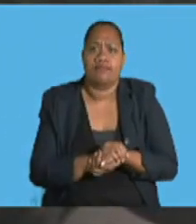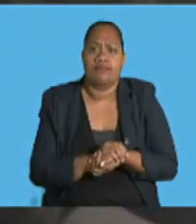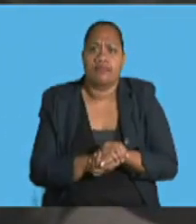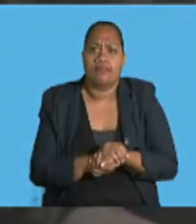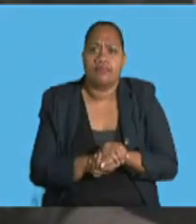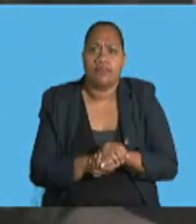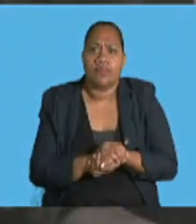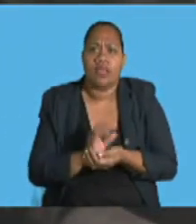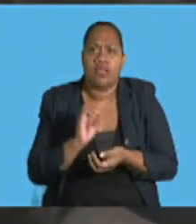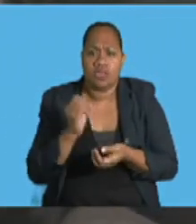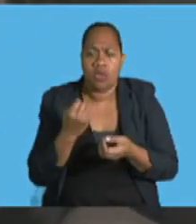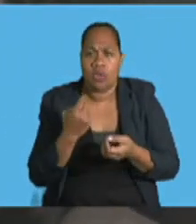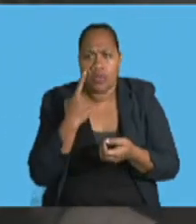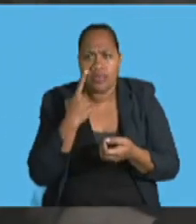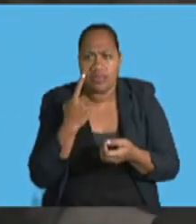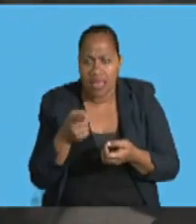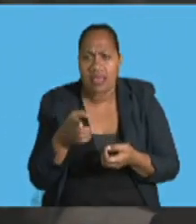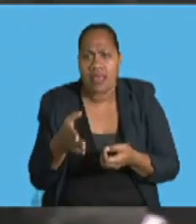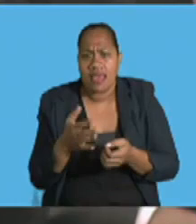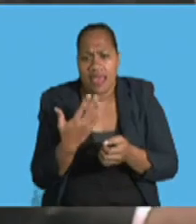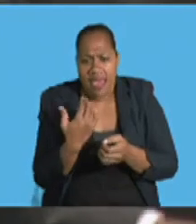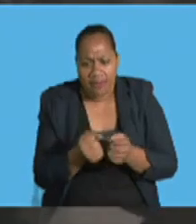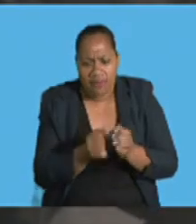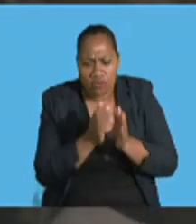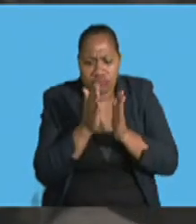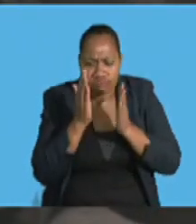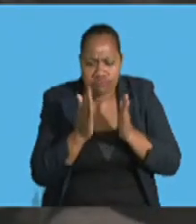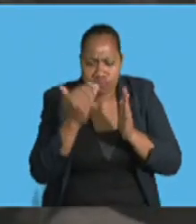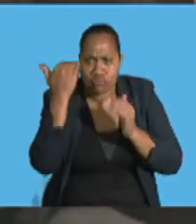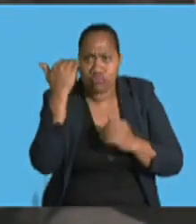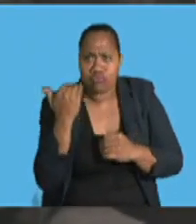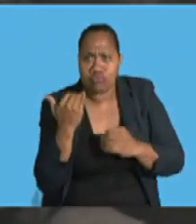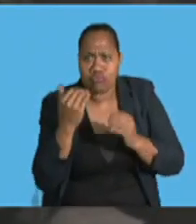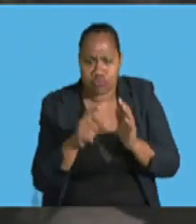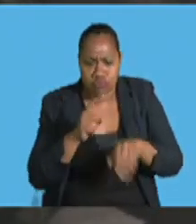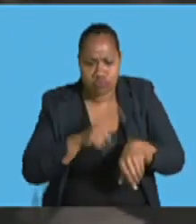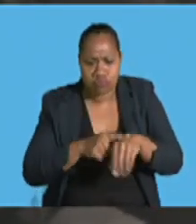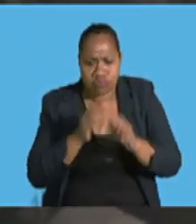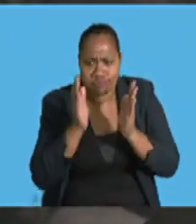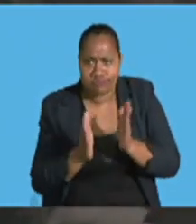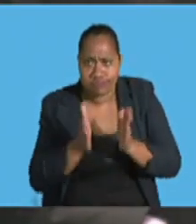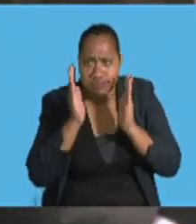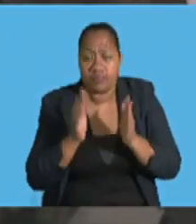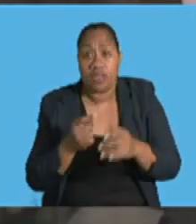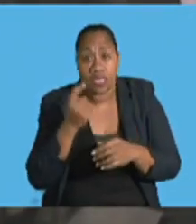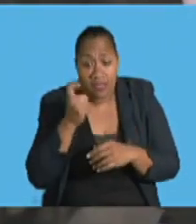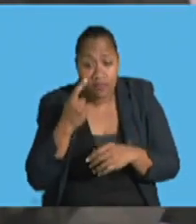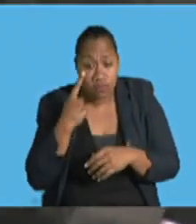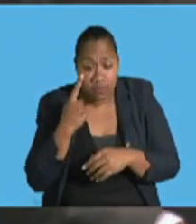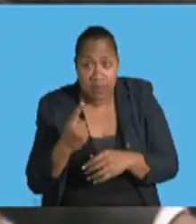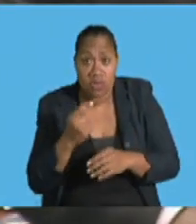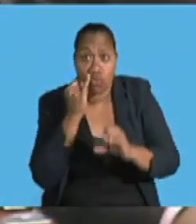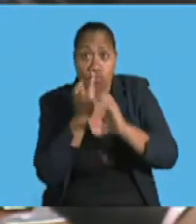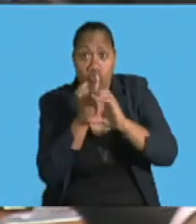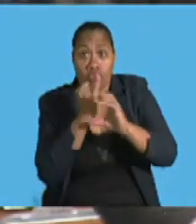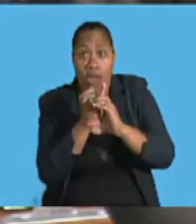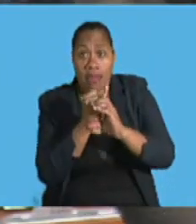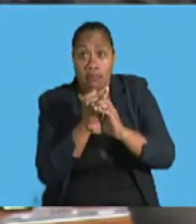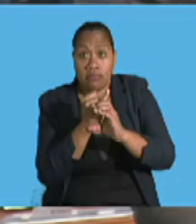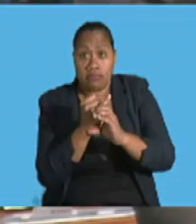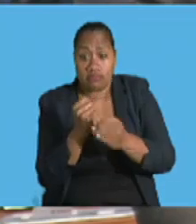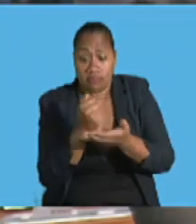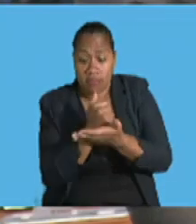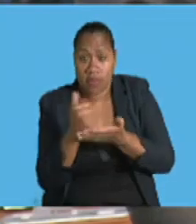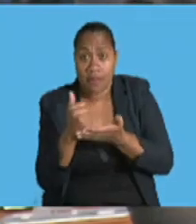of crime in a short span of time. In fact, if we look at the crime statistics for the periods of January to June this